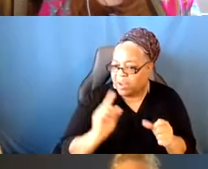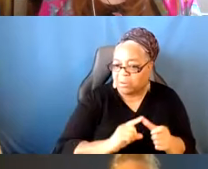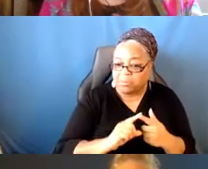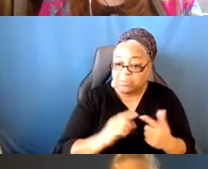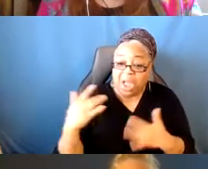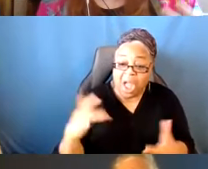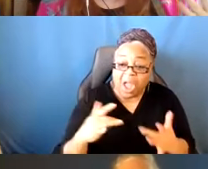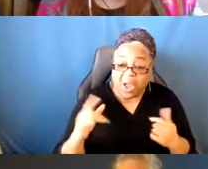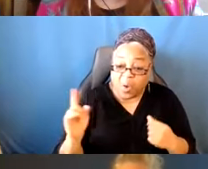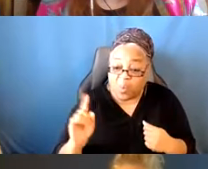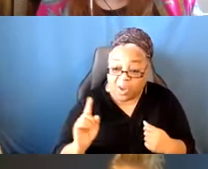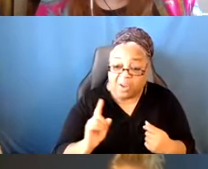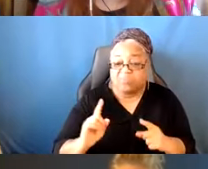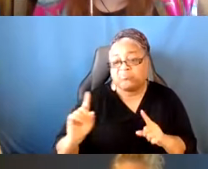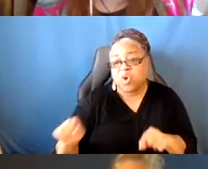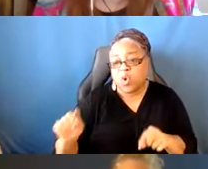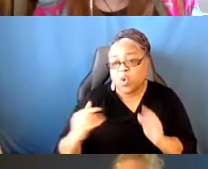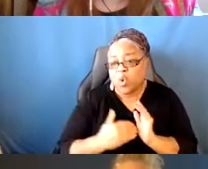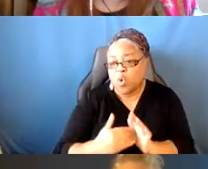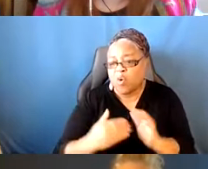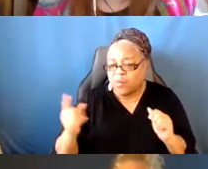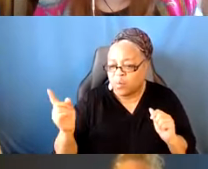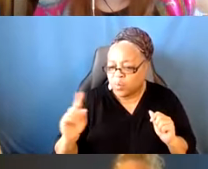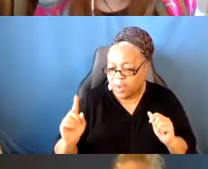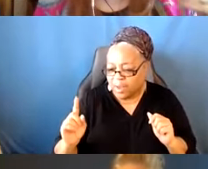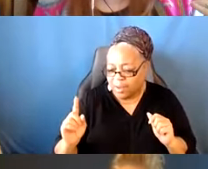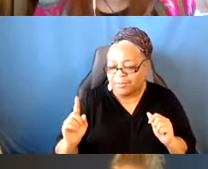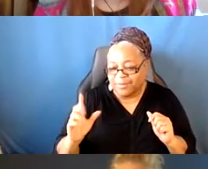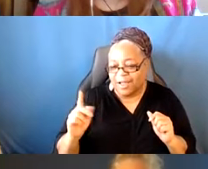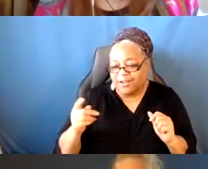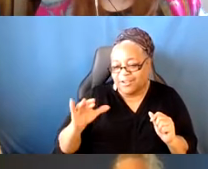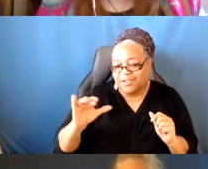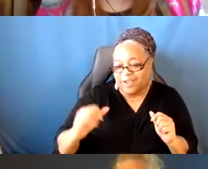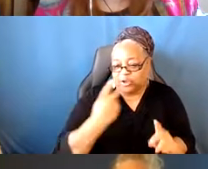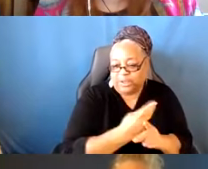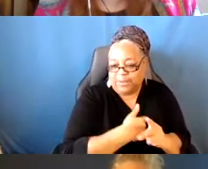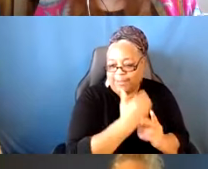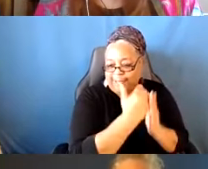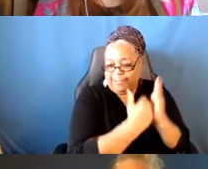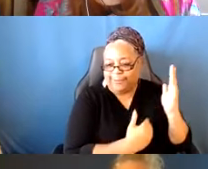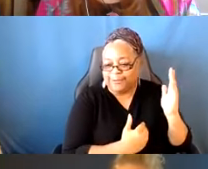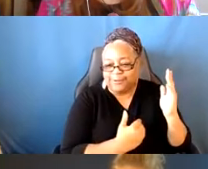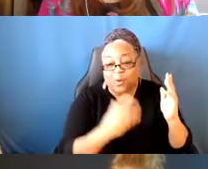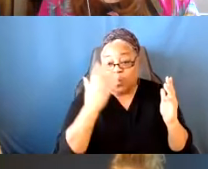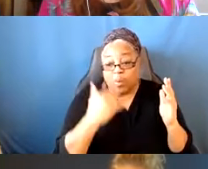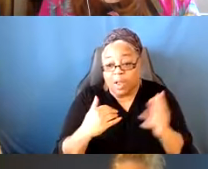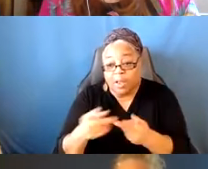frequent? So that Tasha can have that as a list of places to avoid.